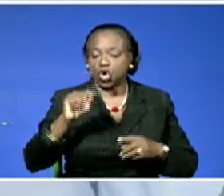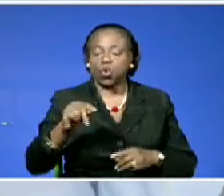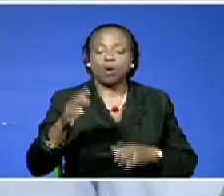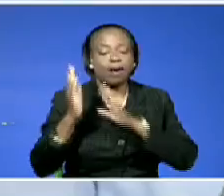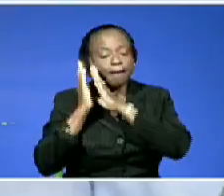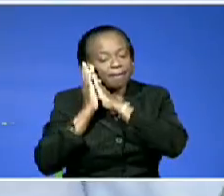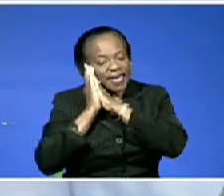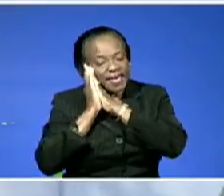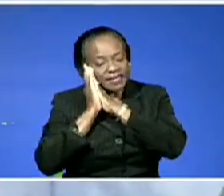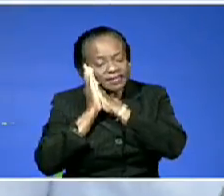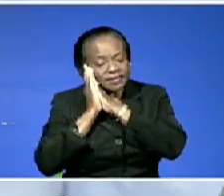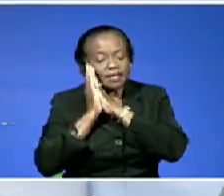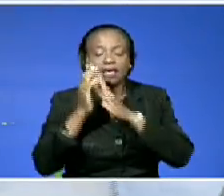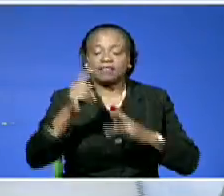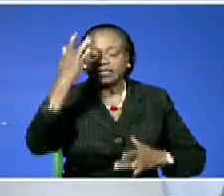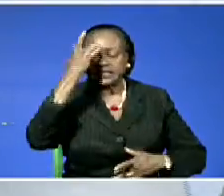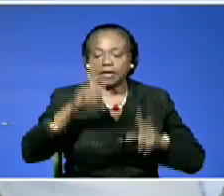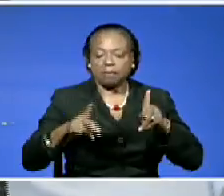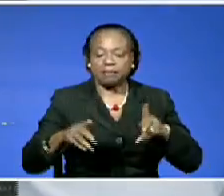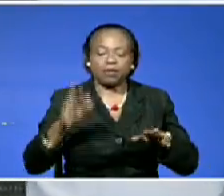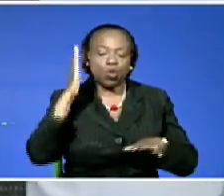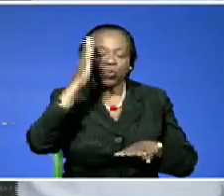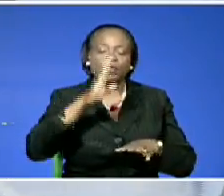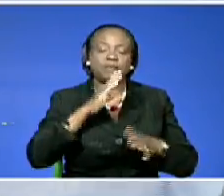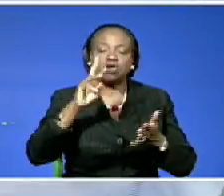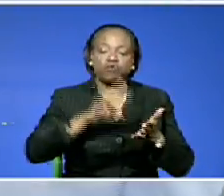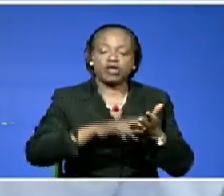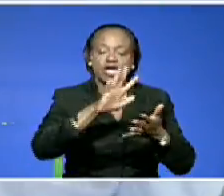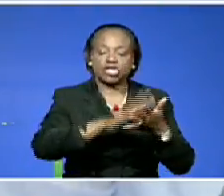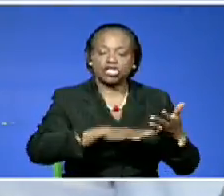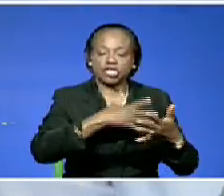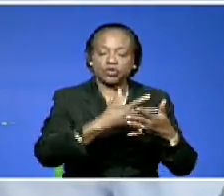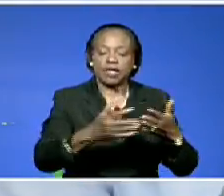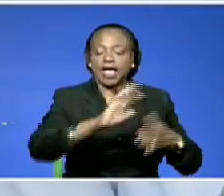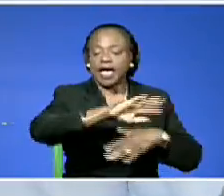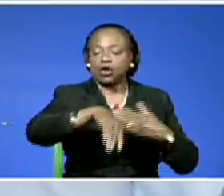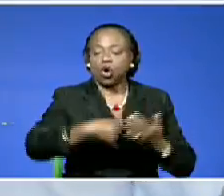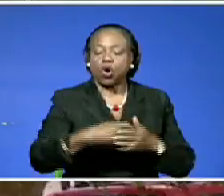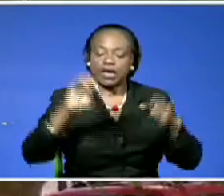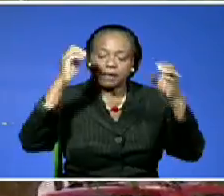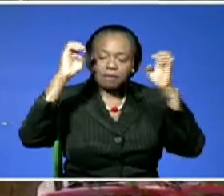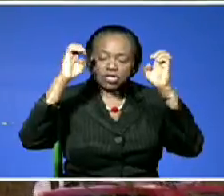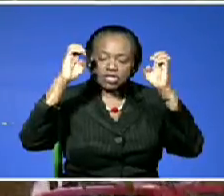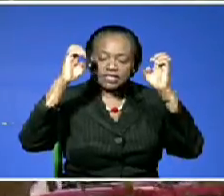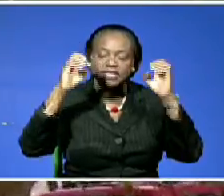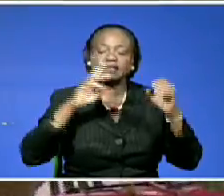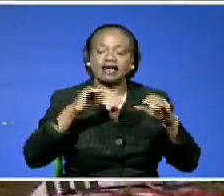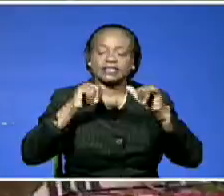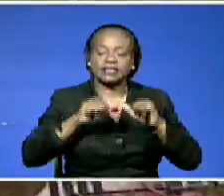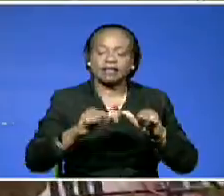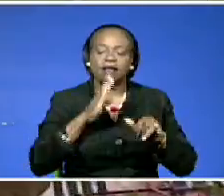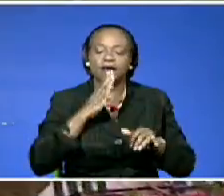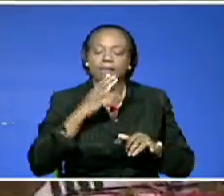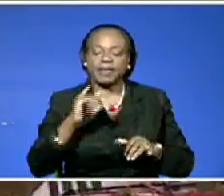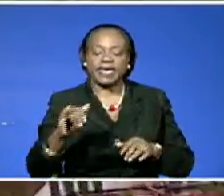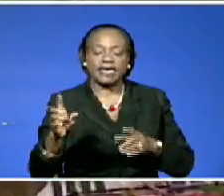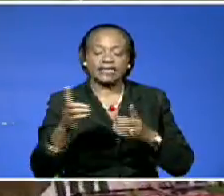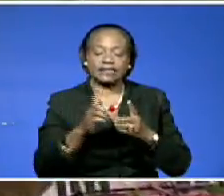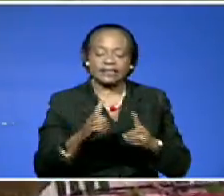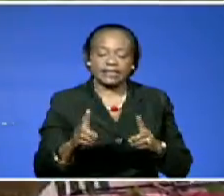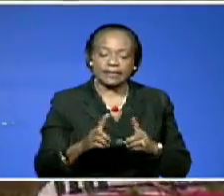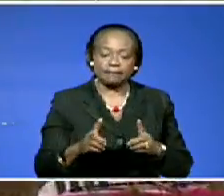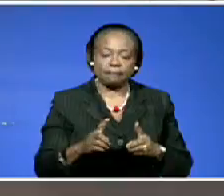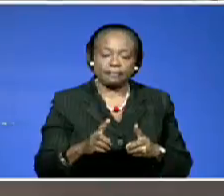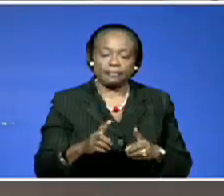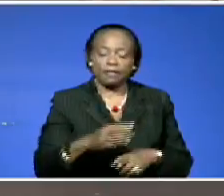The patients will be rescheduled, and all emergency cases are still being done. Hospital officials are urging residents